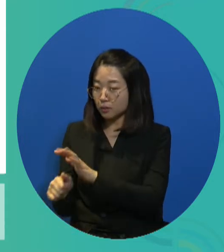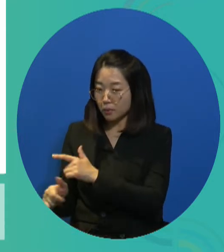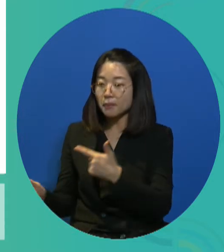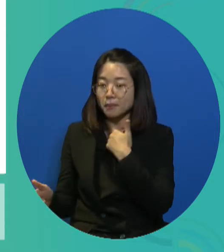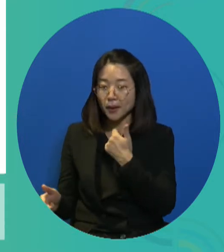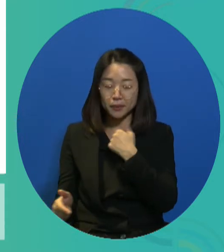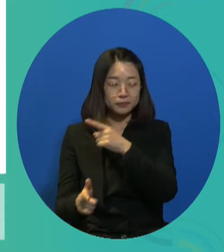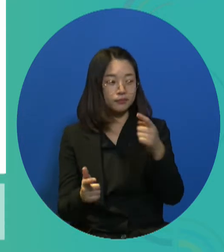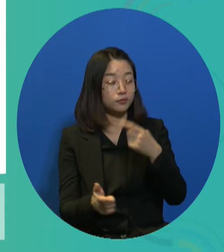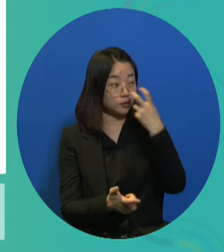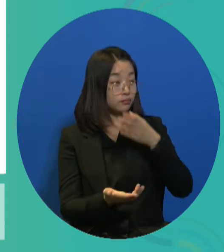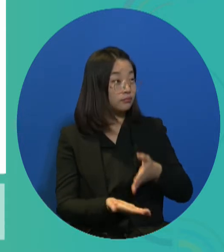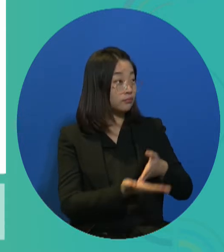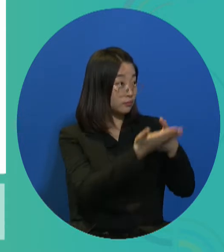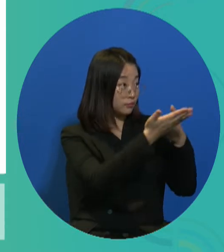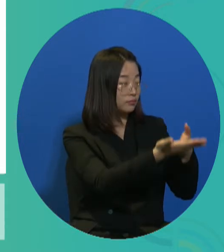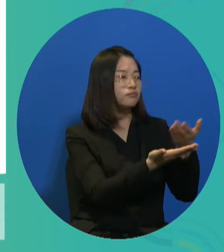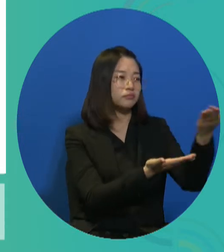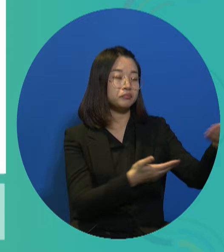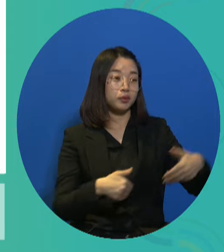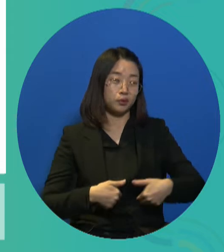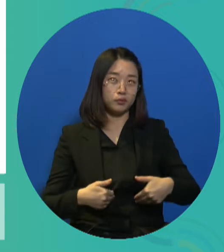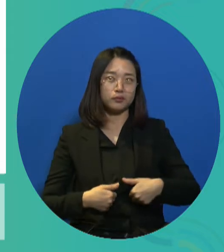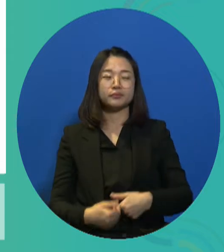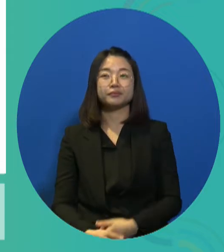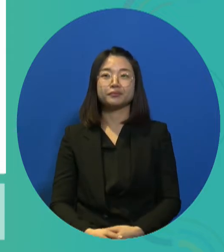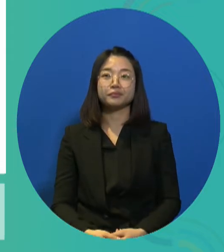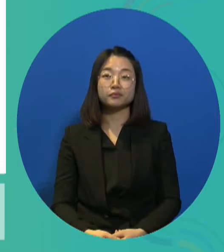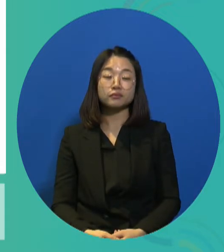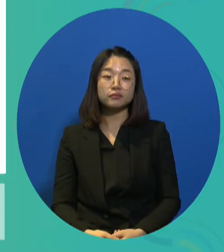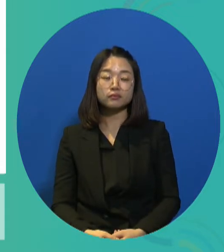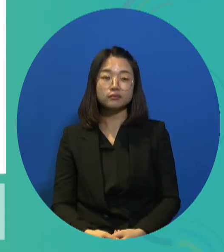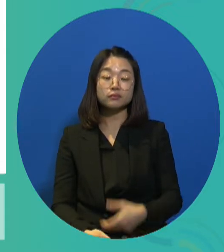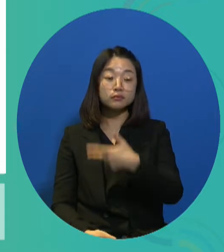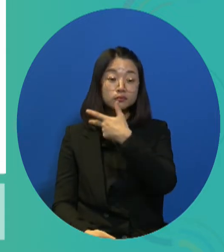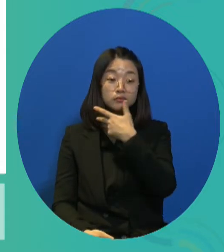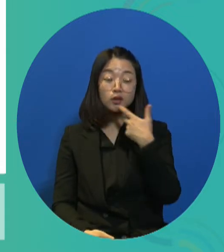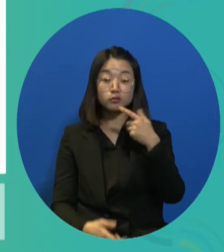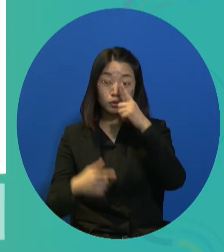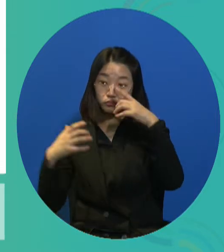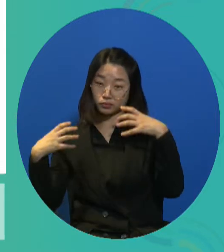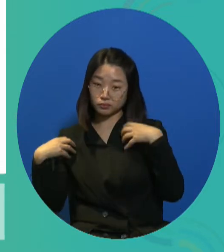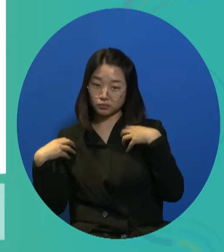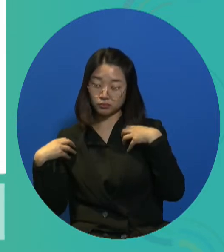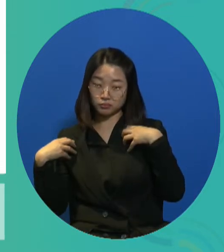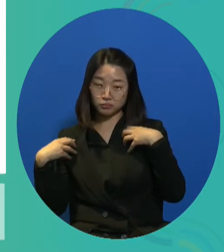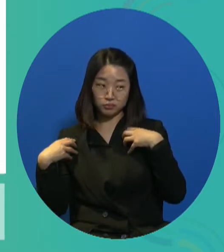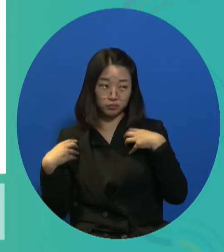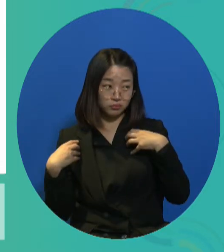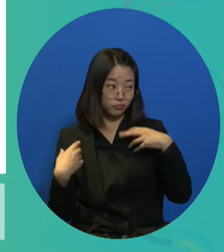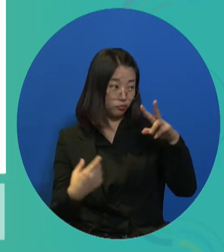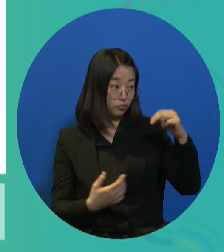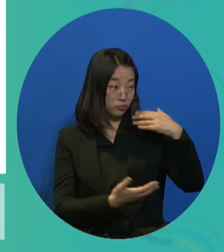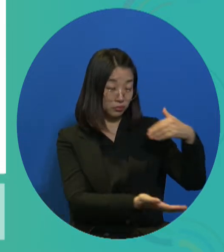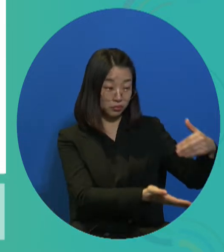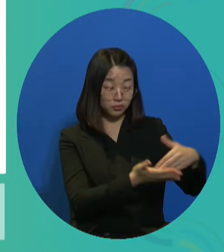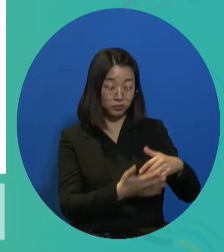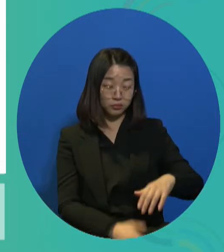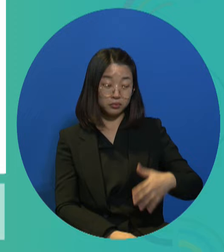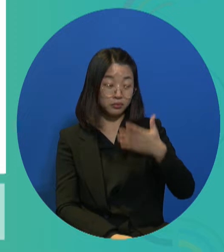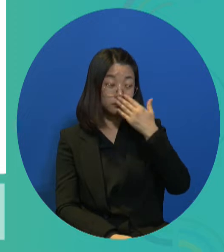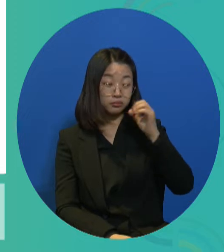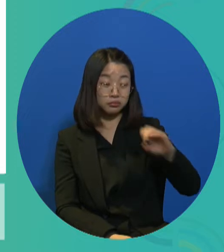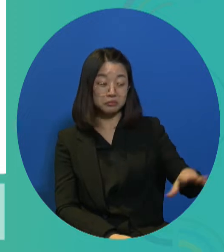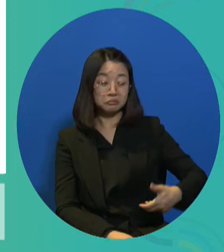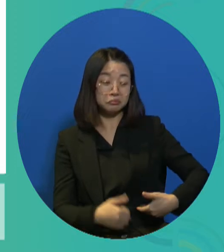findings was to completely dismiss it. They tried to get their allies in the